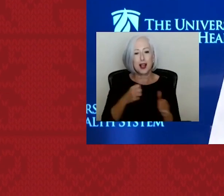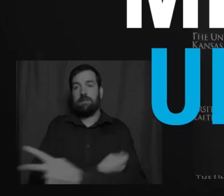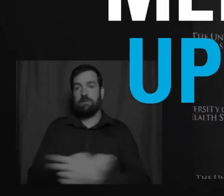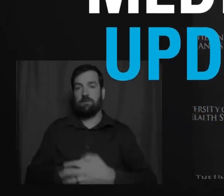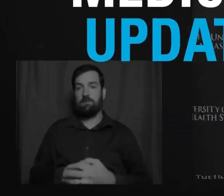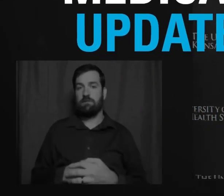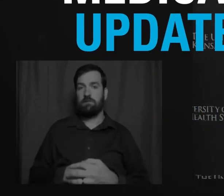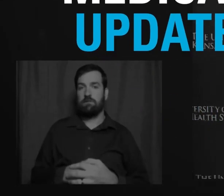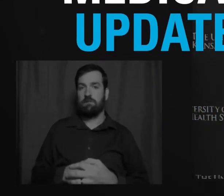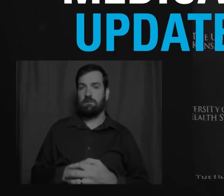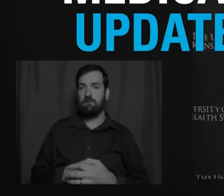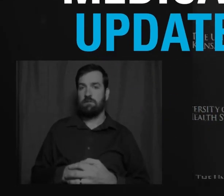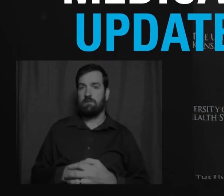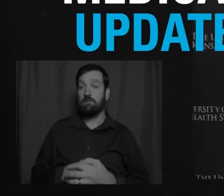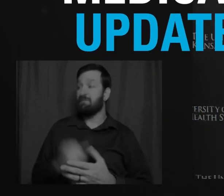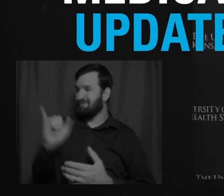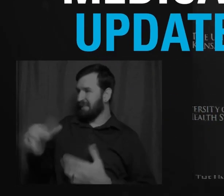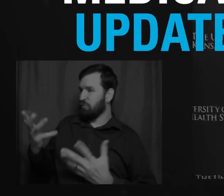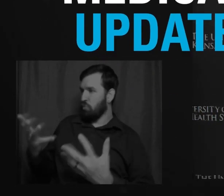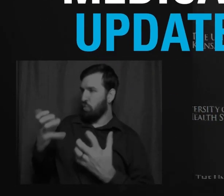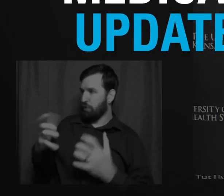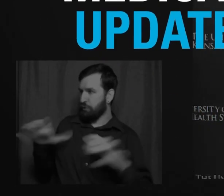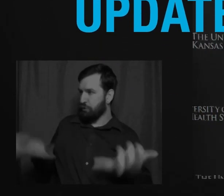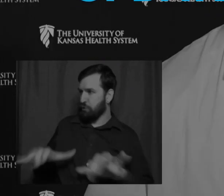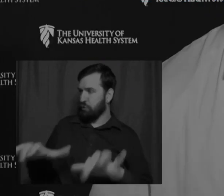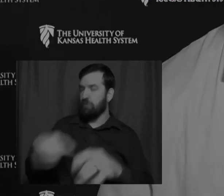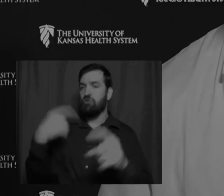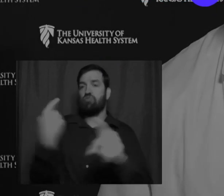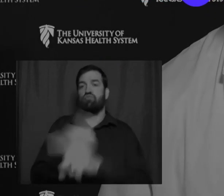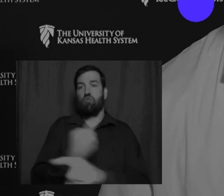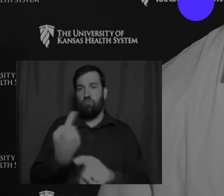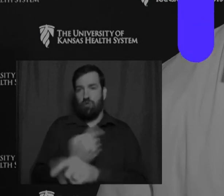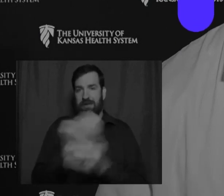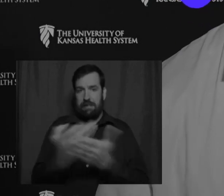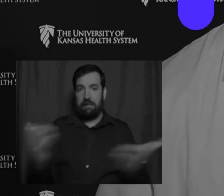out there. Subscribe to our Morning Medical Update and Open